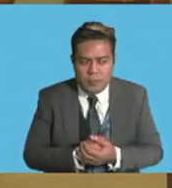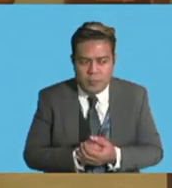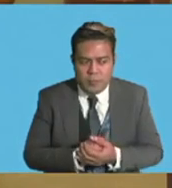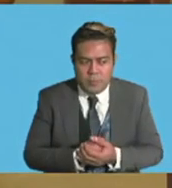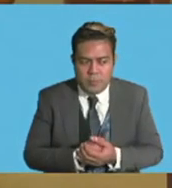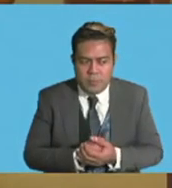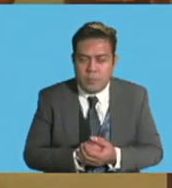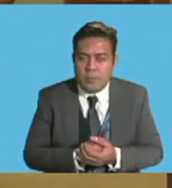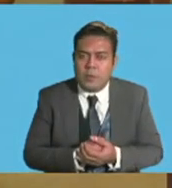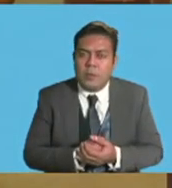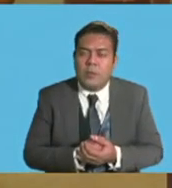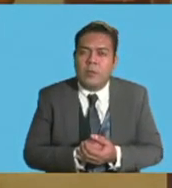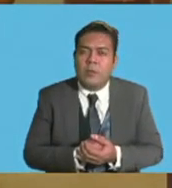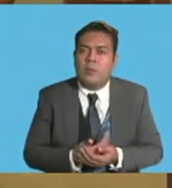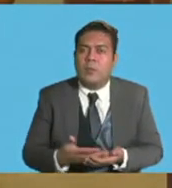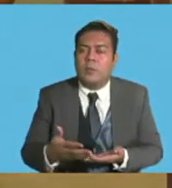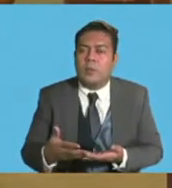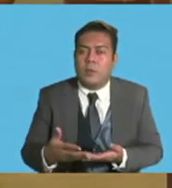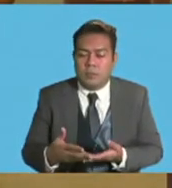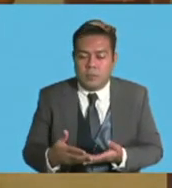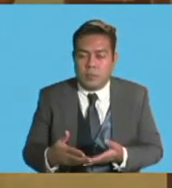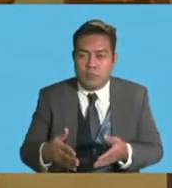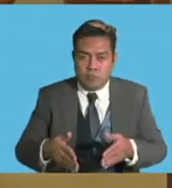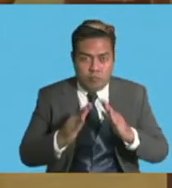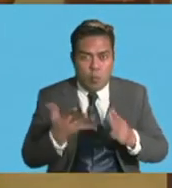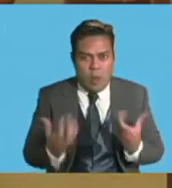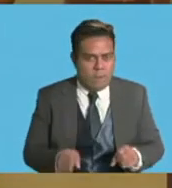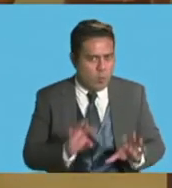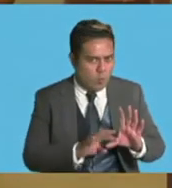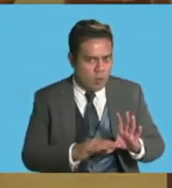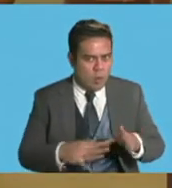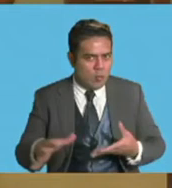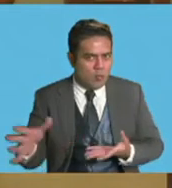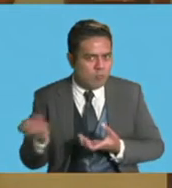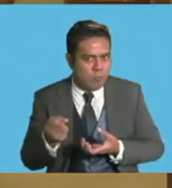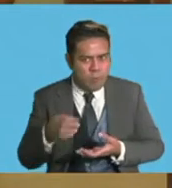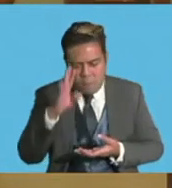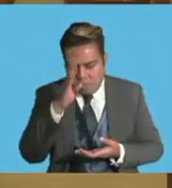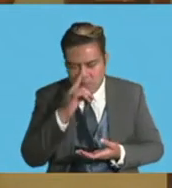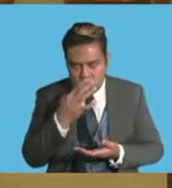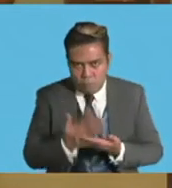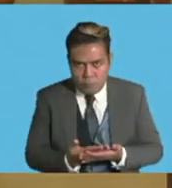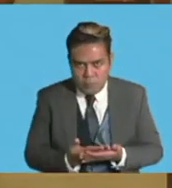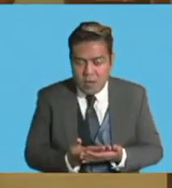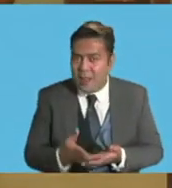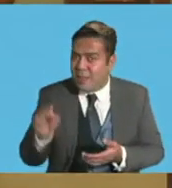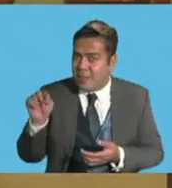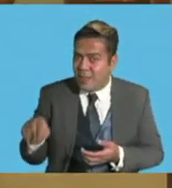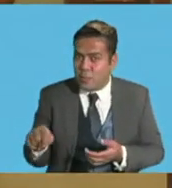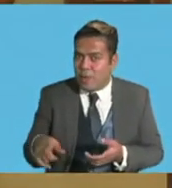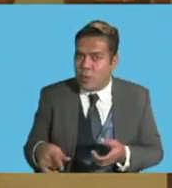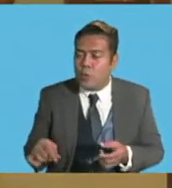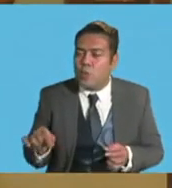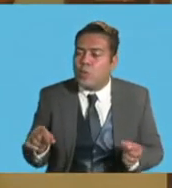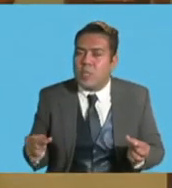held at divisional hospitals. These prefabricated cubicles will be equipped with external USB